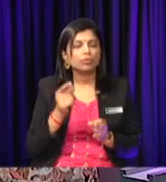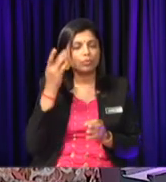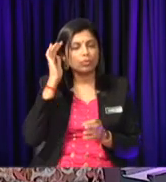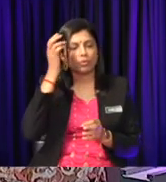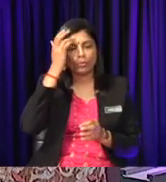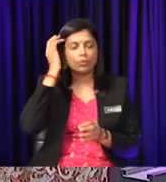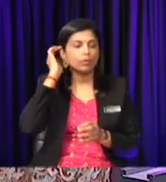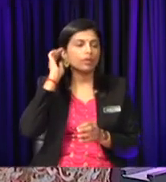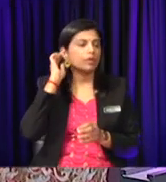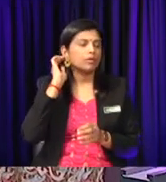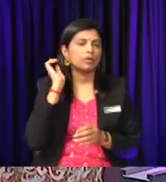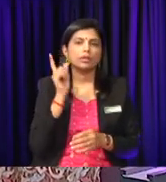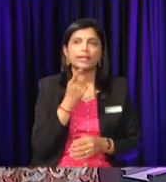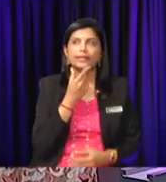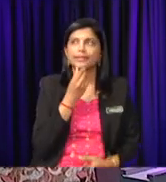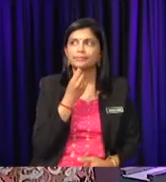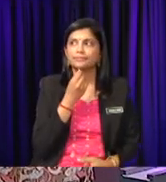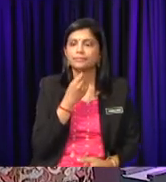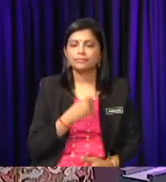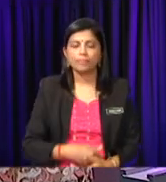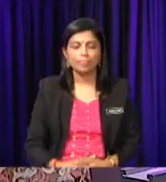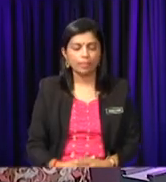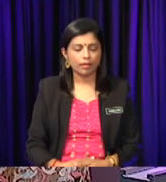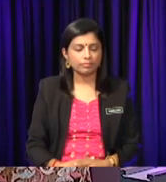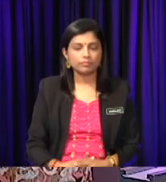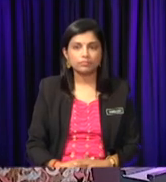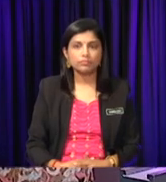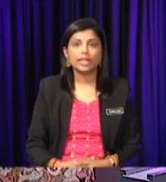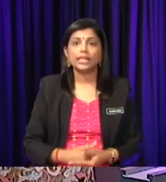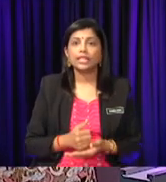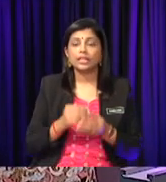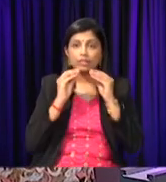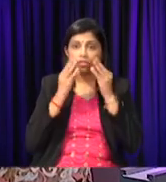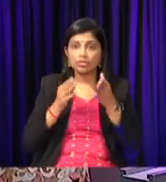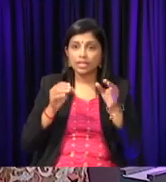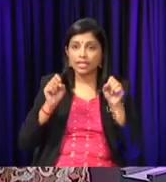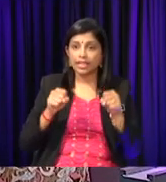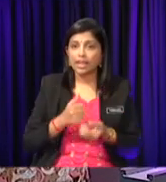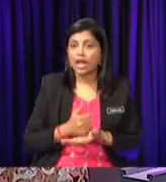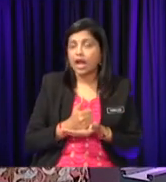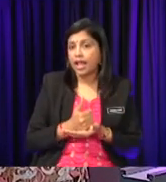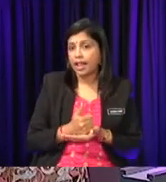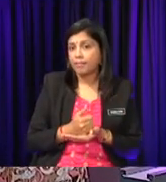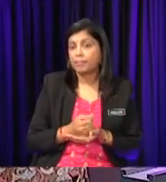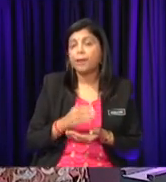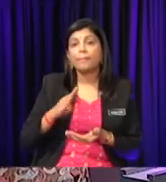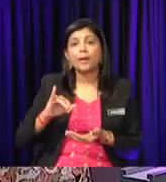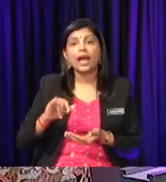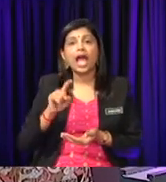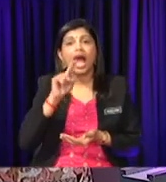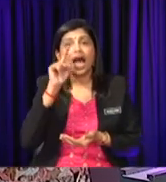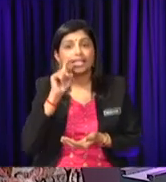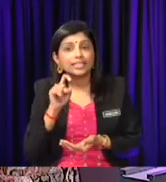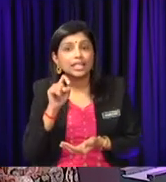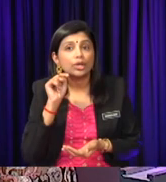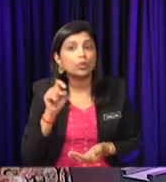on how to respond, there are a few few questions that we can ask, but they are very, very, very